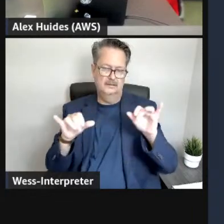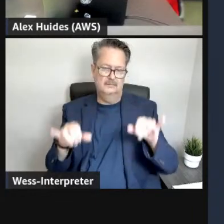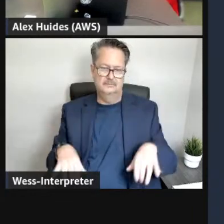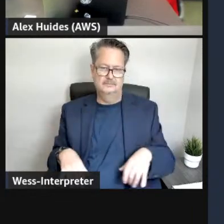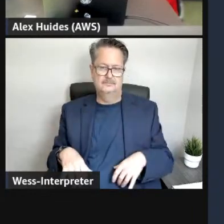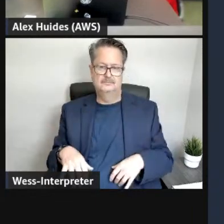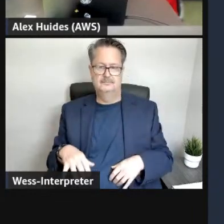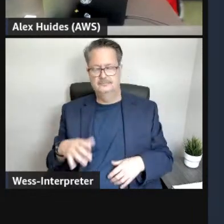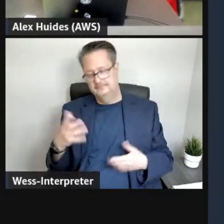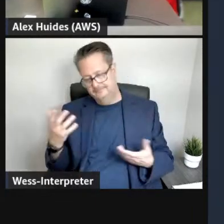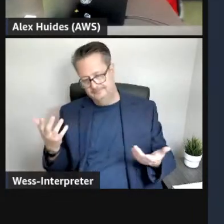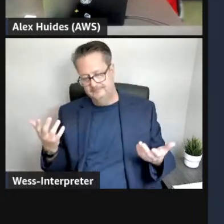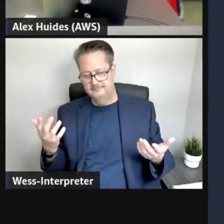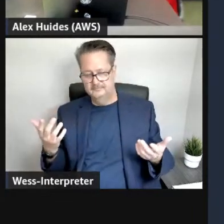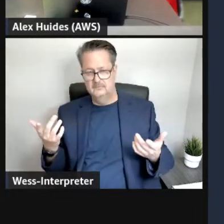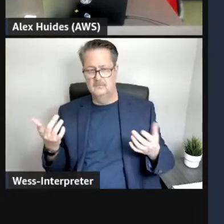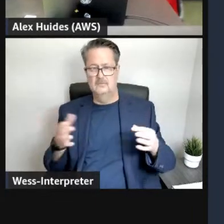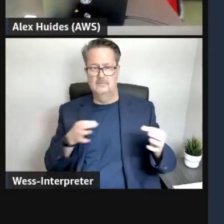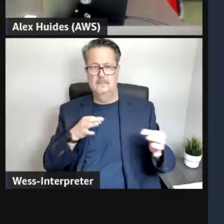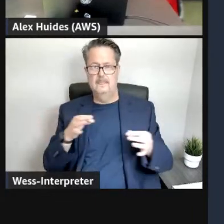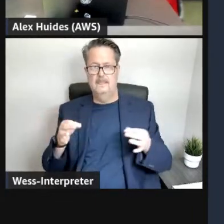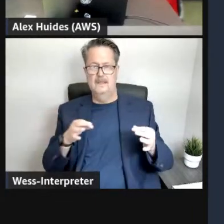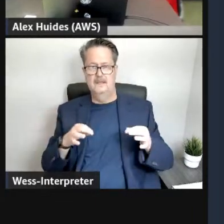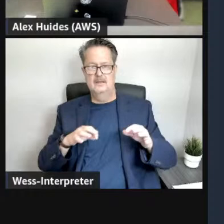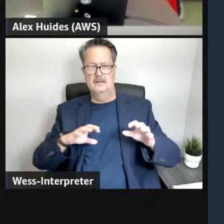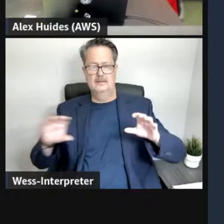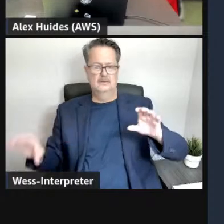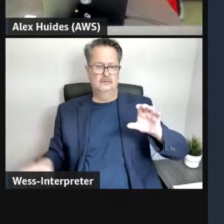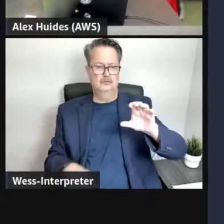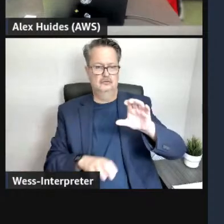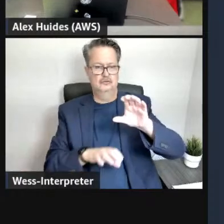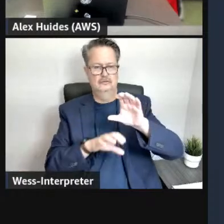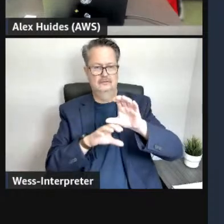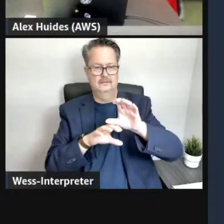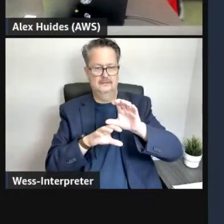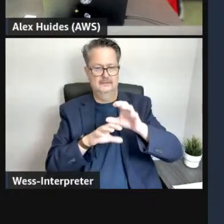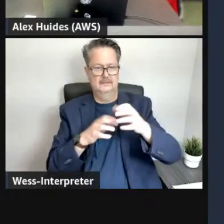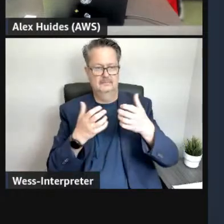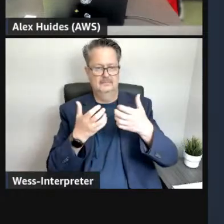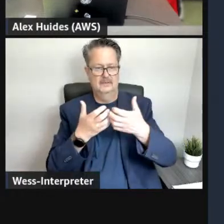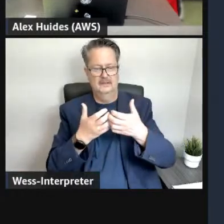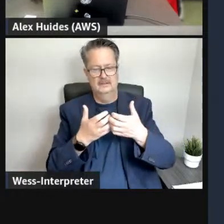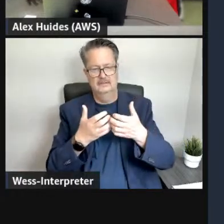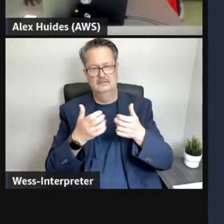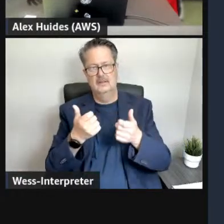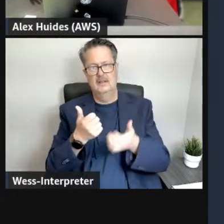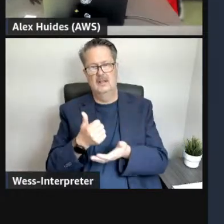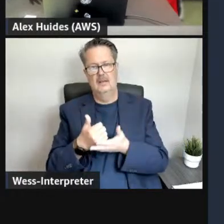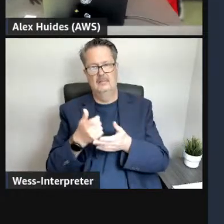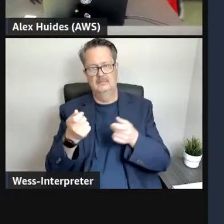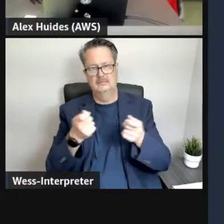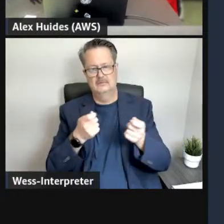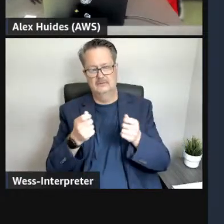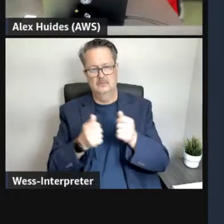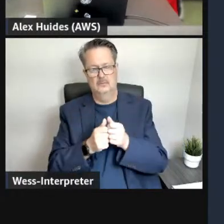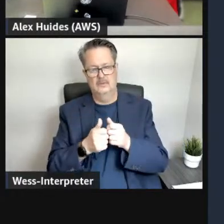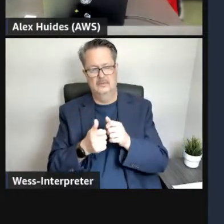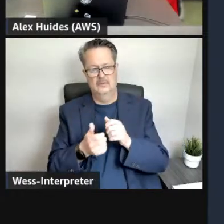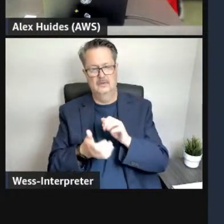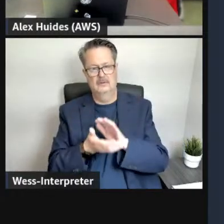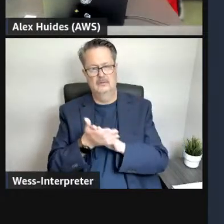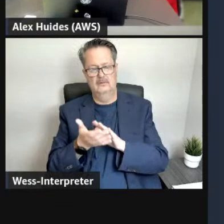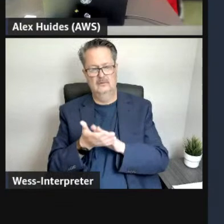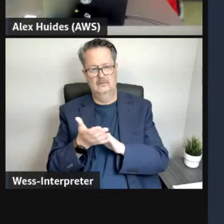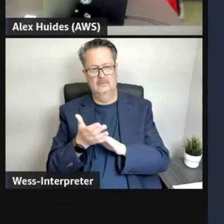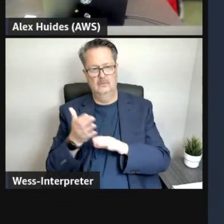to speak, service meshes help you with dealing of this new layer that is the cycle proxies layer,